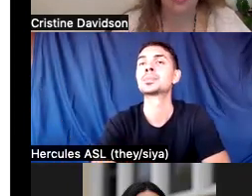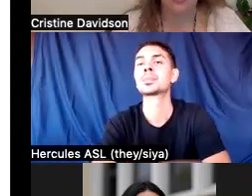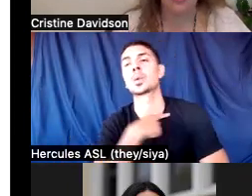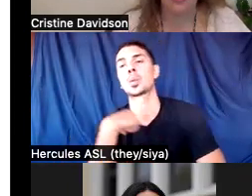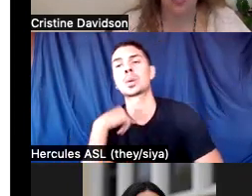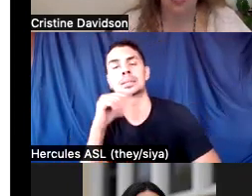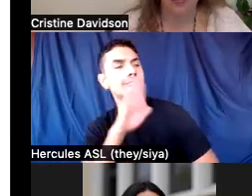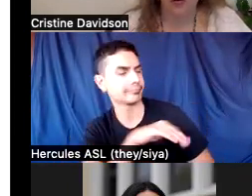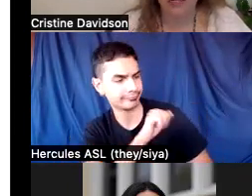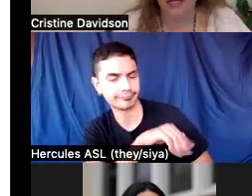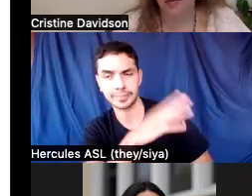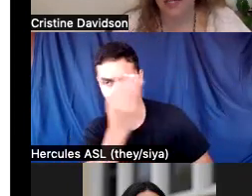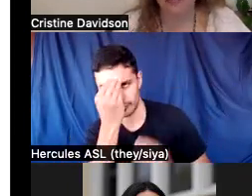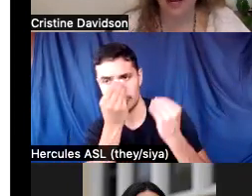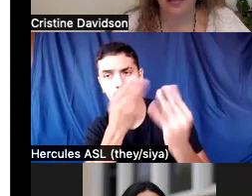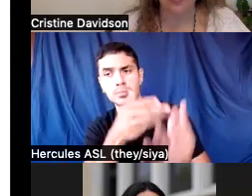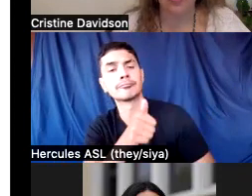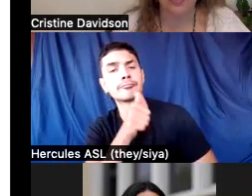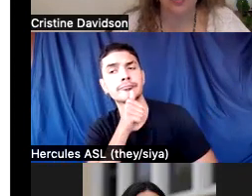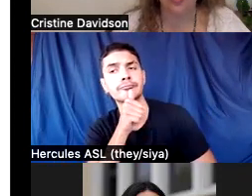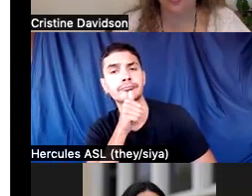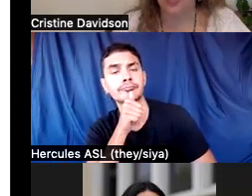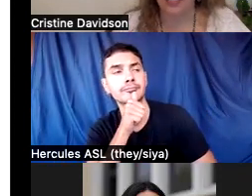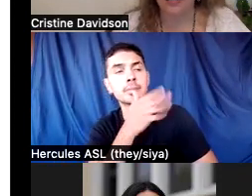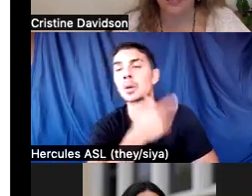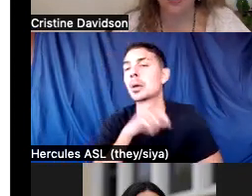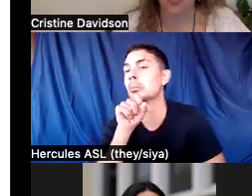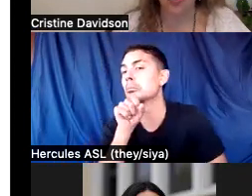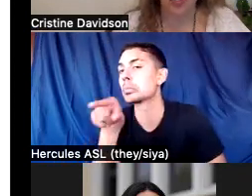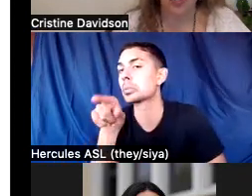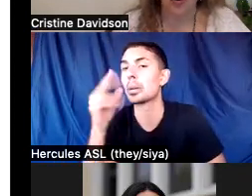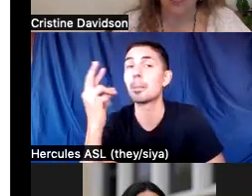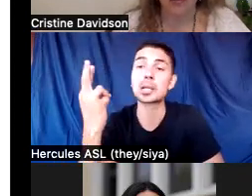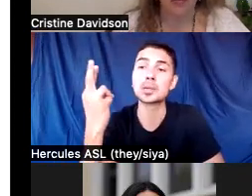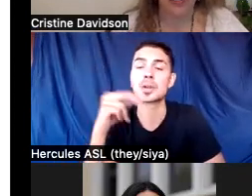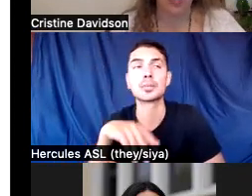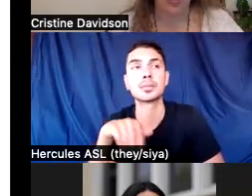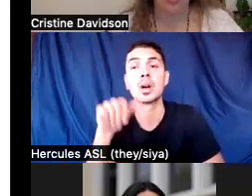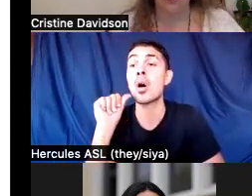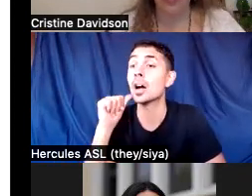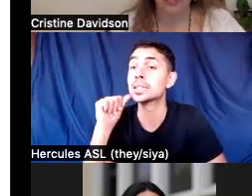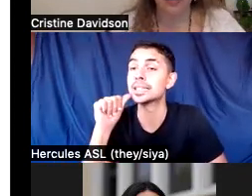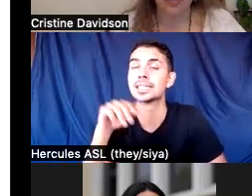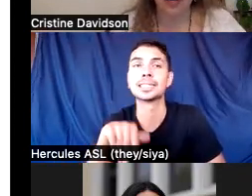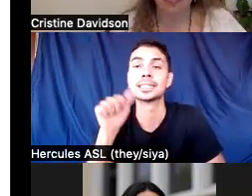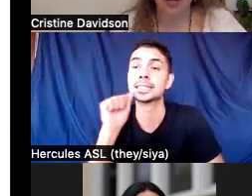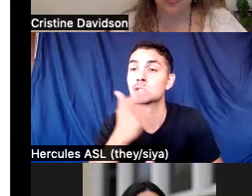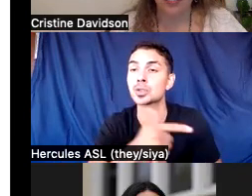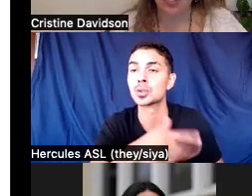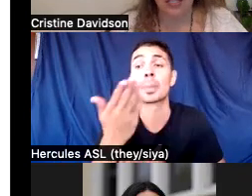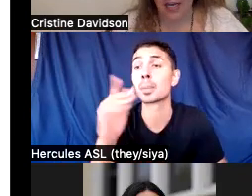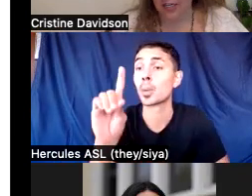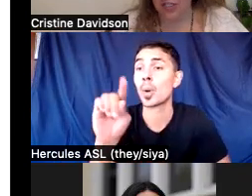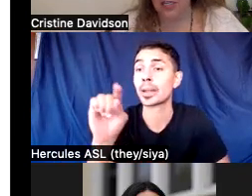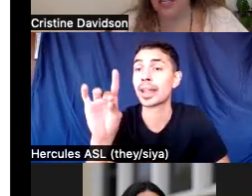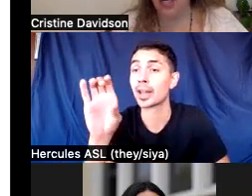different kinds of things. Right? We may tell our best friend or a sister or an auntie, or Or maybe we call a 1-800 number